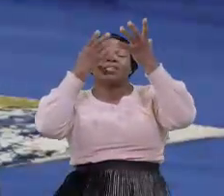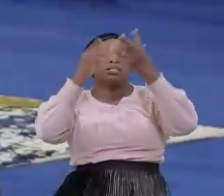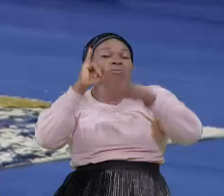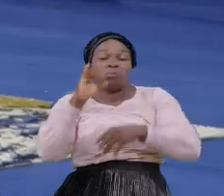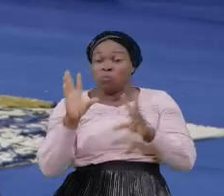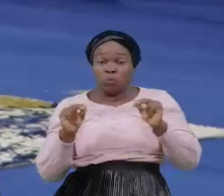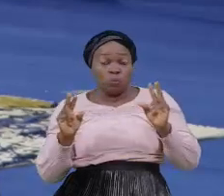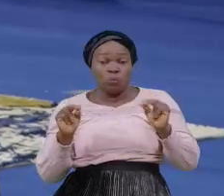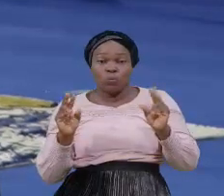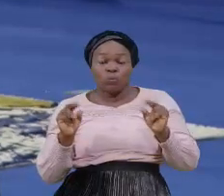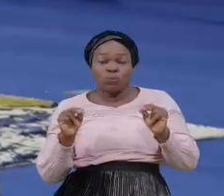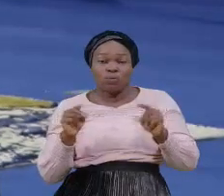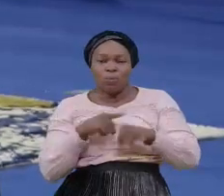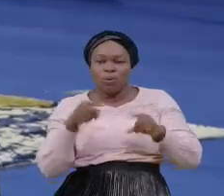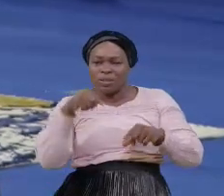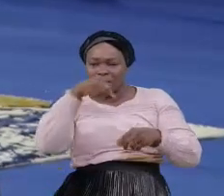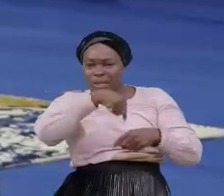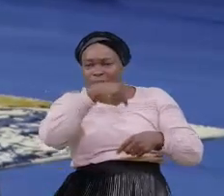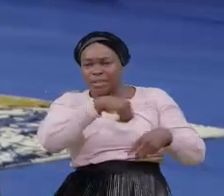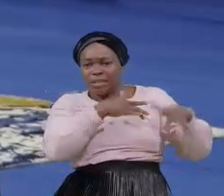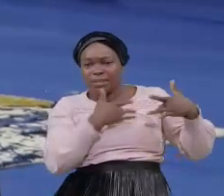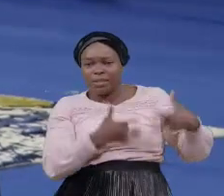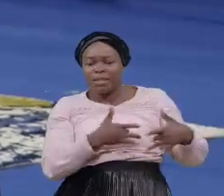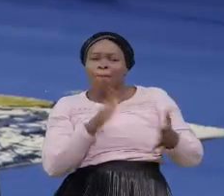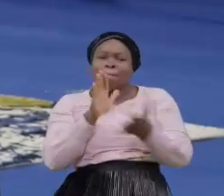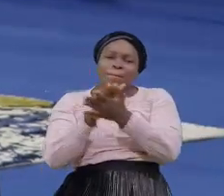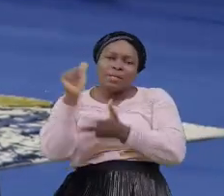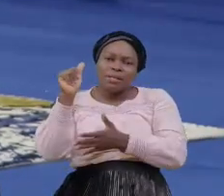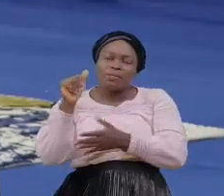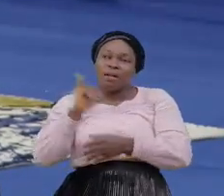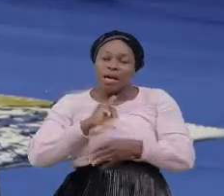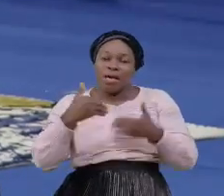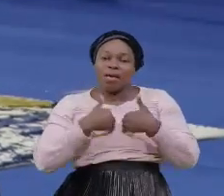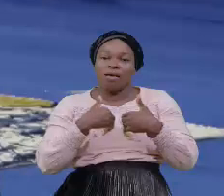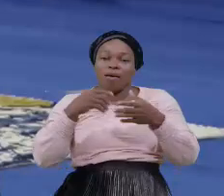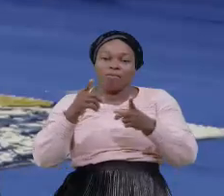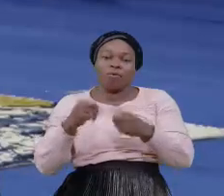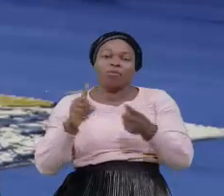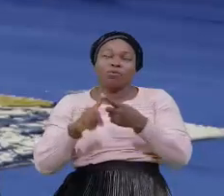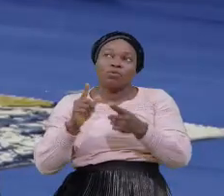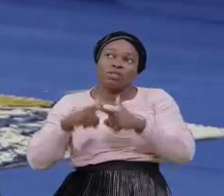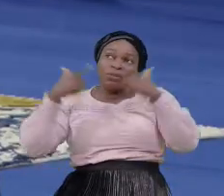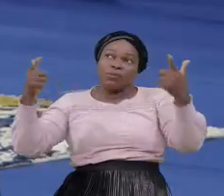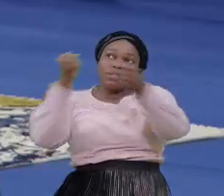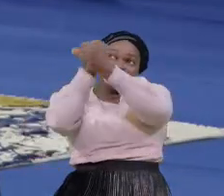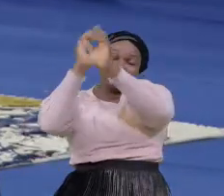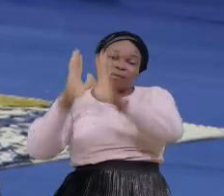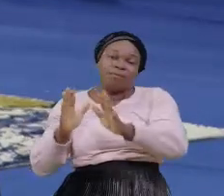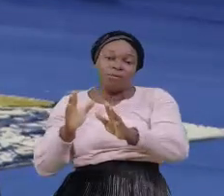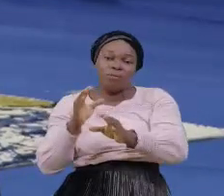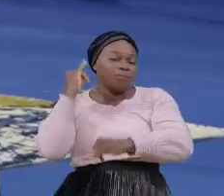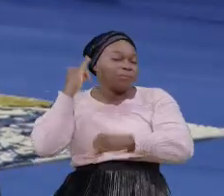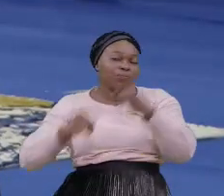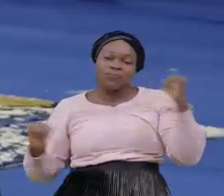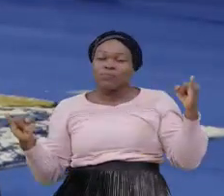heart, he believed, I have come to the great Savior. That's all. That's all. That's all. I've